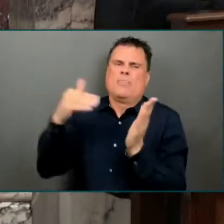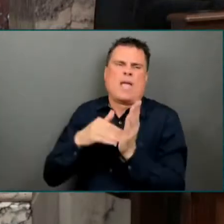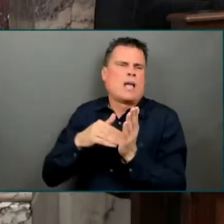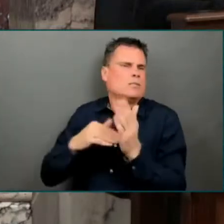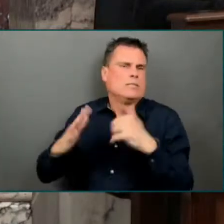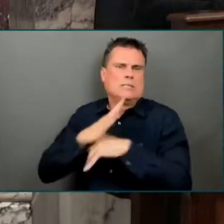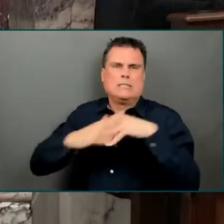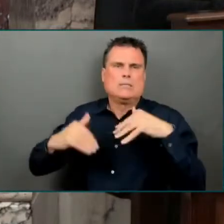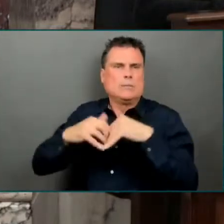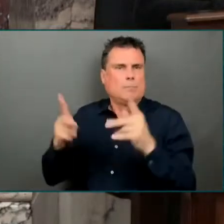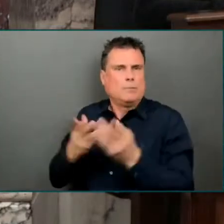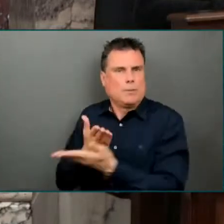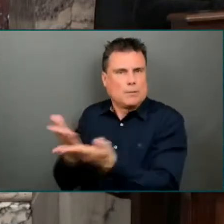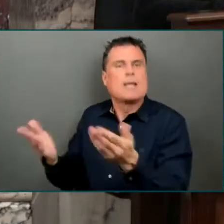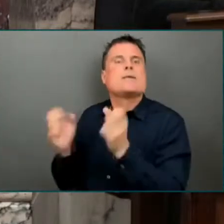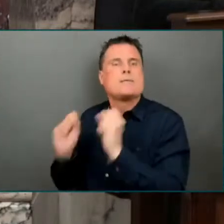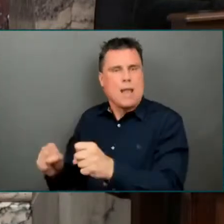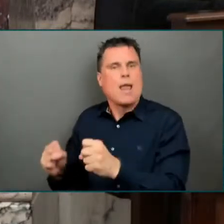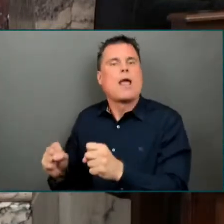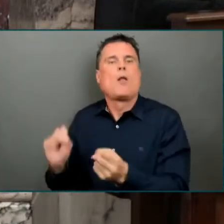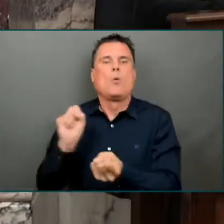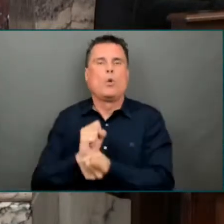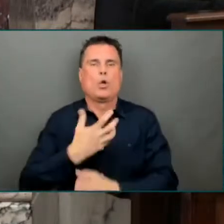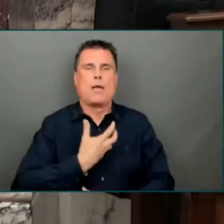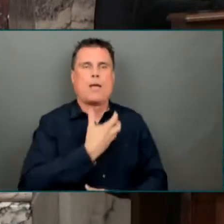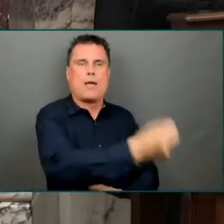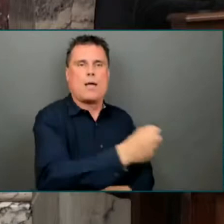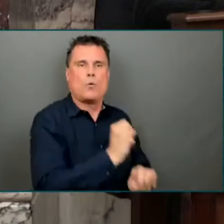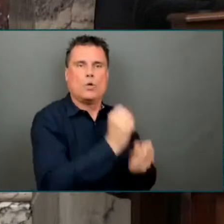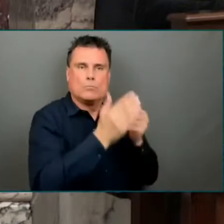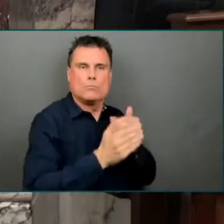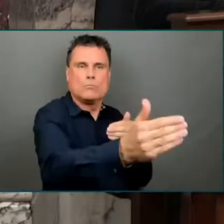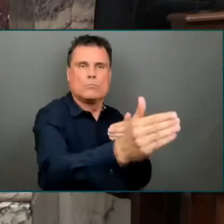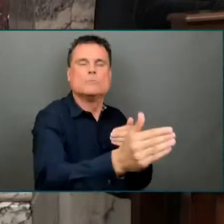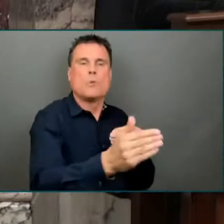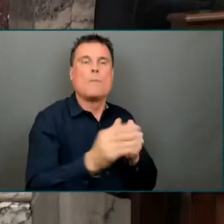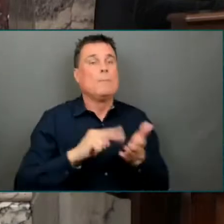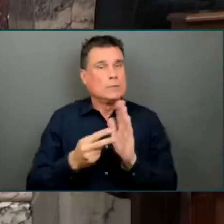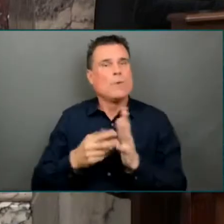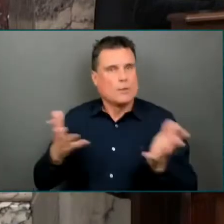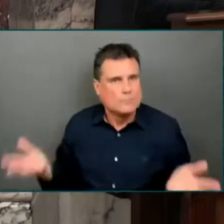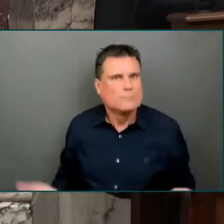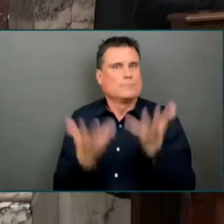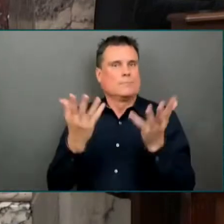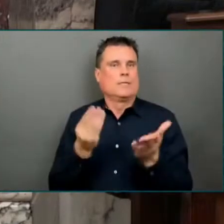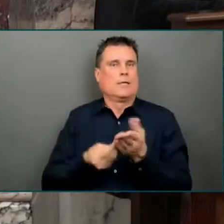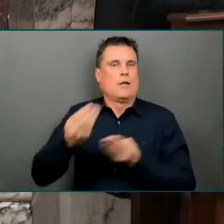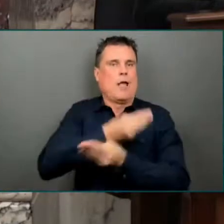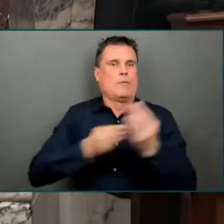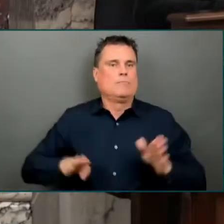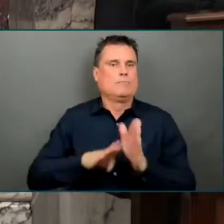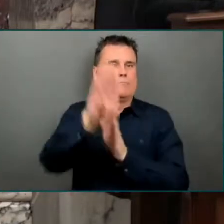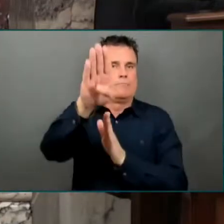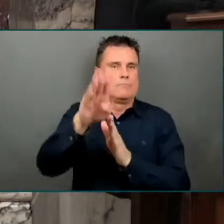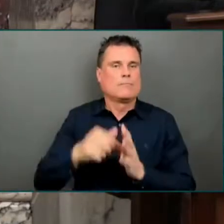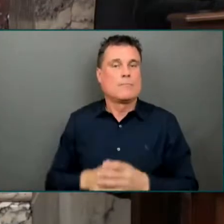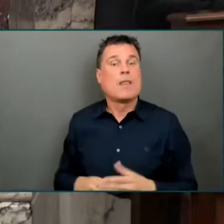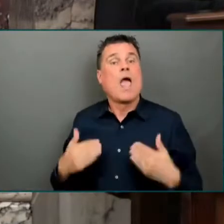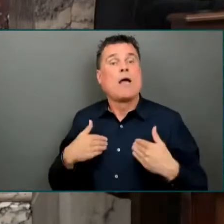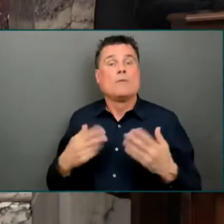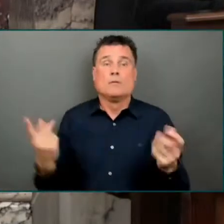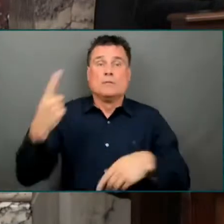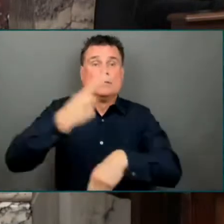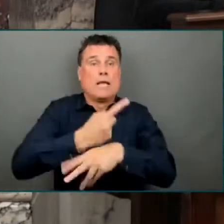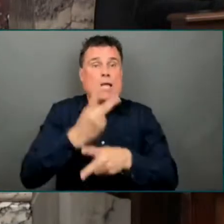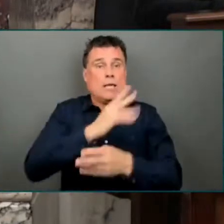recovery efforts across the province. We are also adding 400 more culturally based childcare spaces through the Aboriginal Head Start